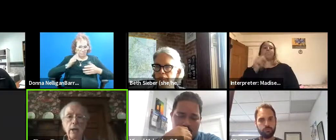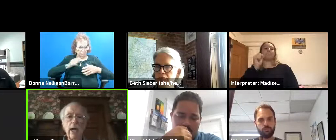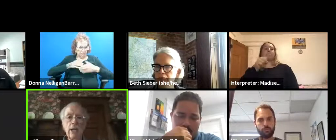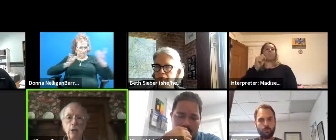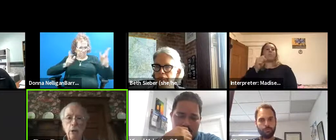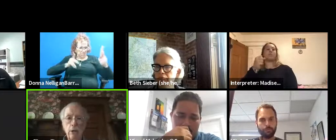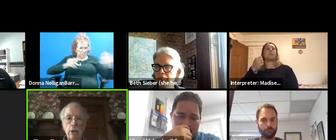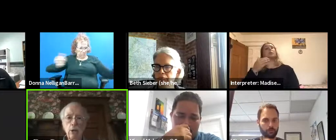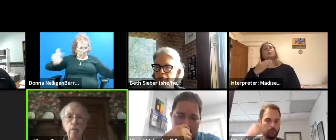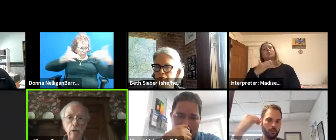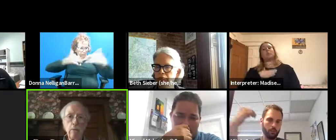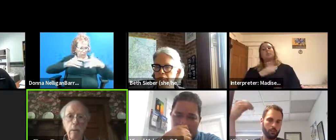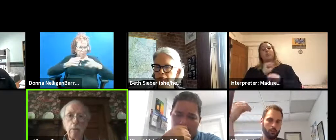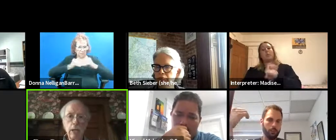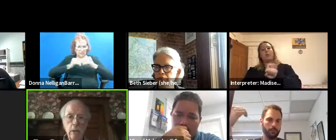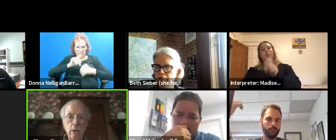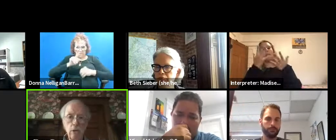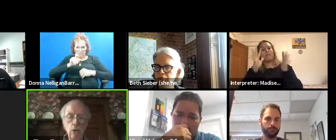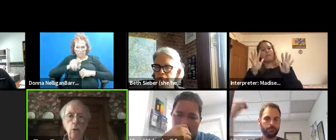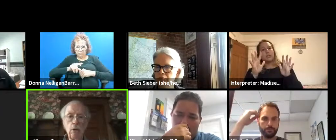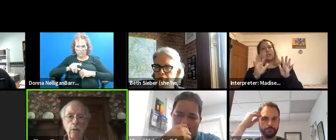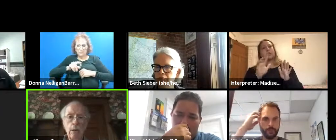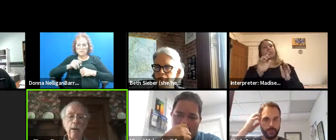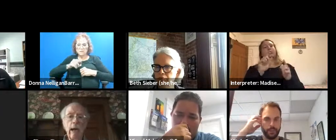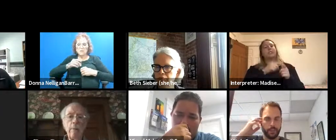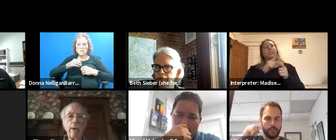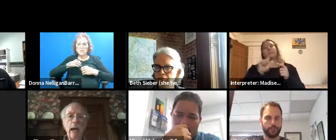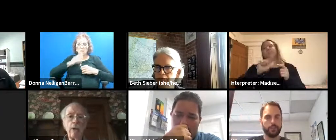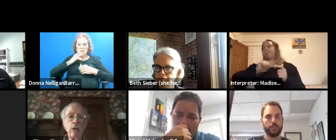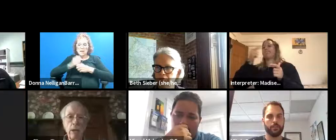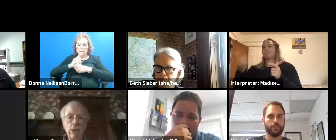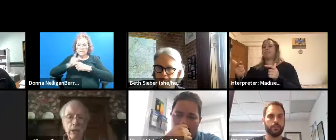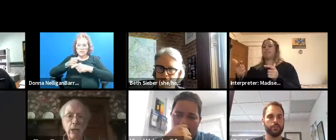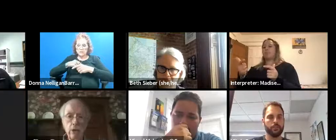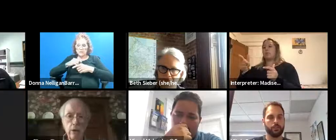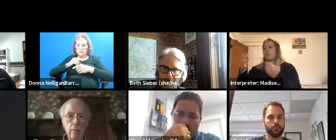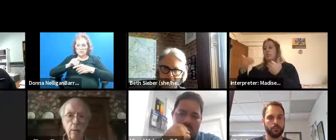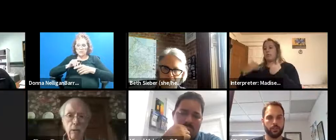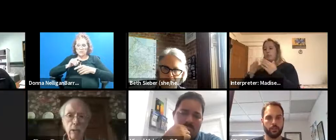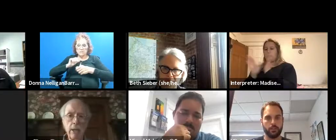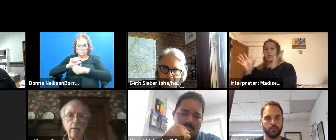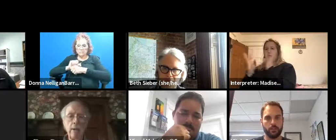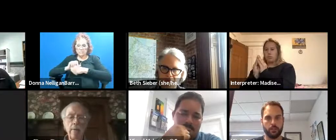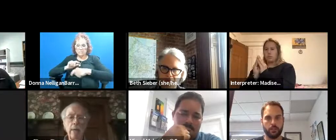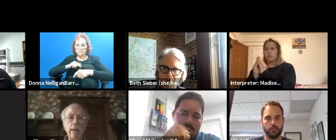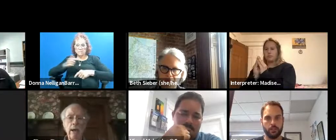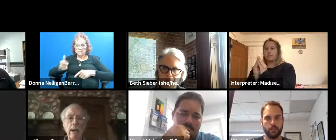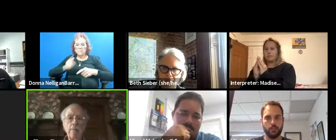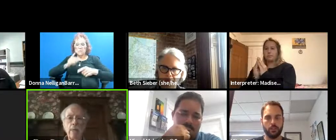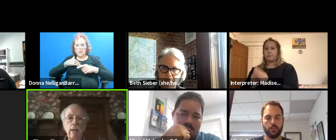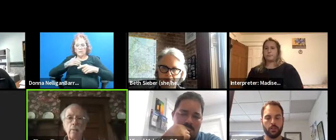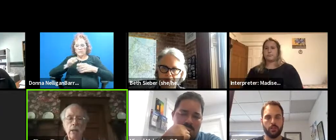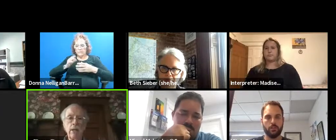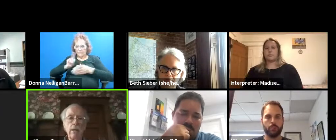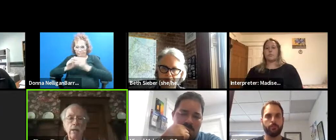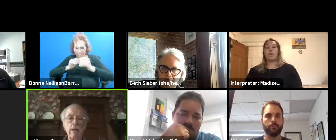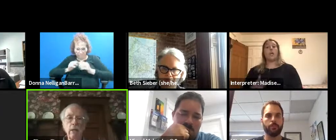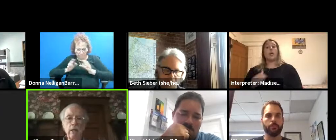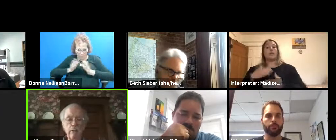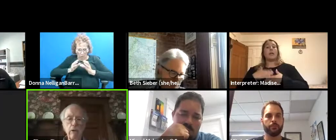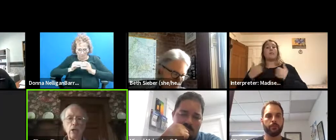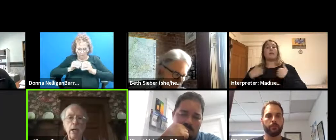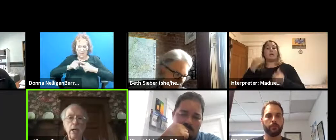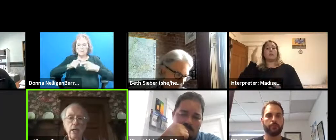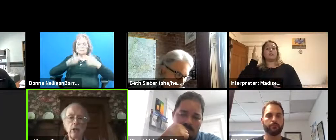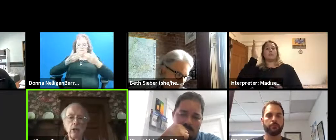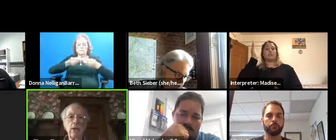done and turn it to you for the public. You will hold the public. Okay. I'll be happy to do presentations at any public meeting. Great. But